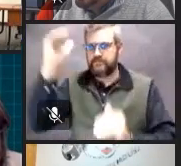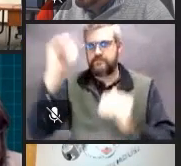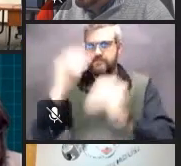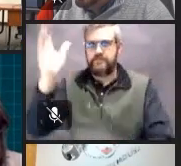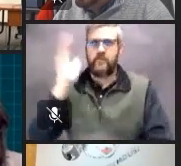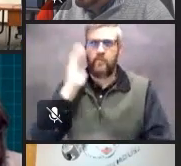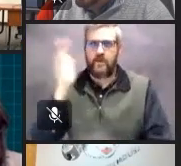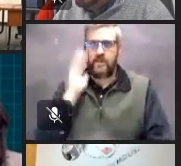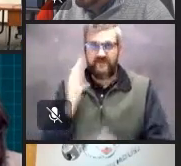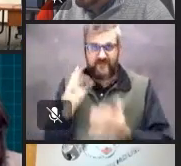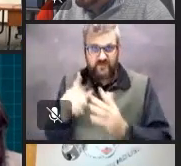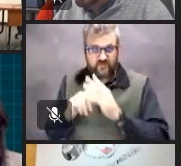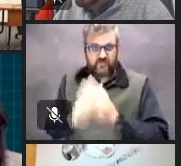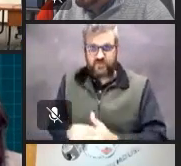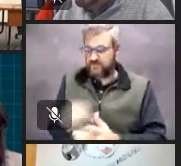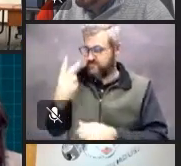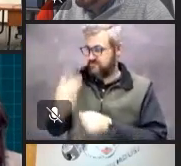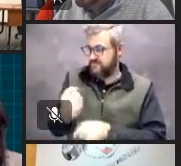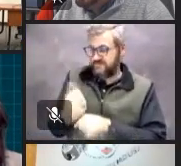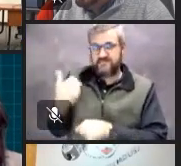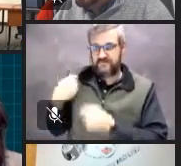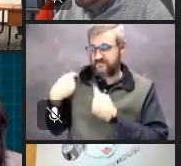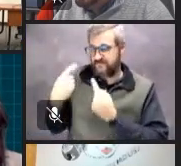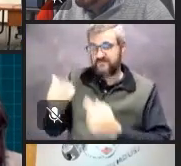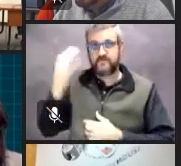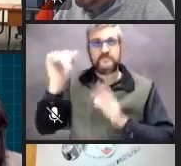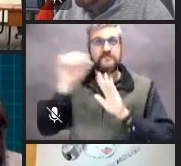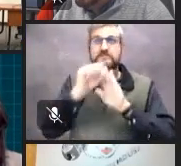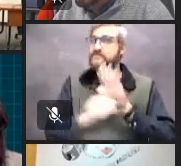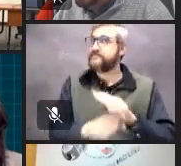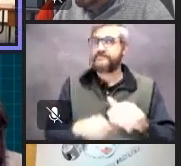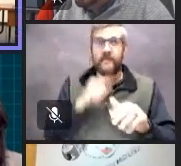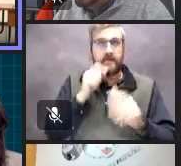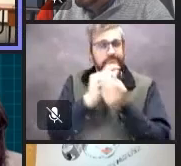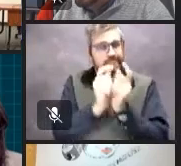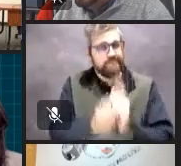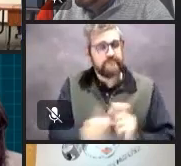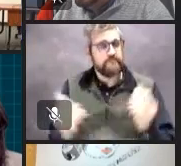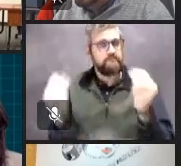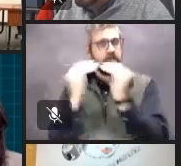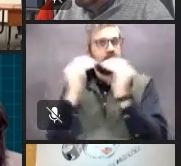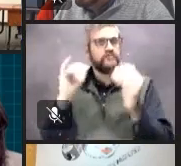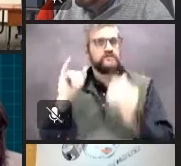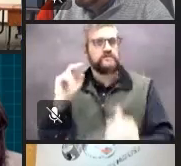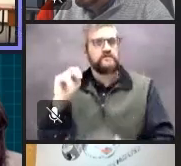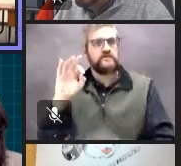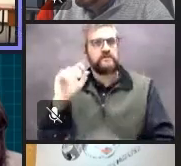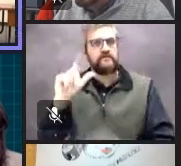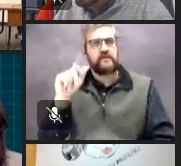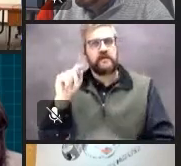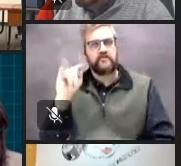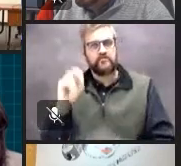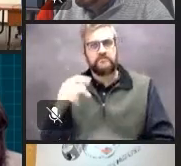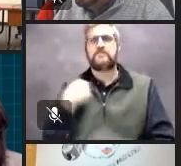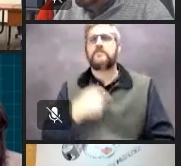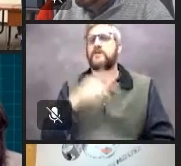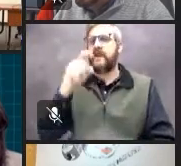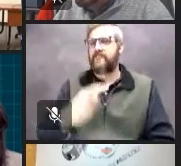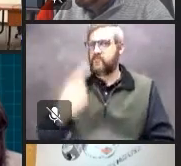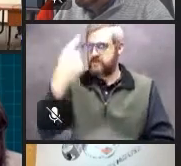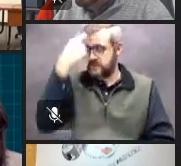come back over the past few years just because the state has not kept up with inflation. But we've got to really think about